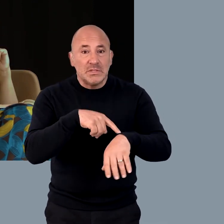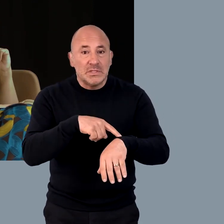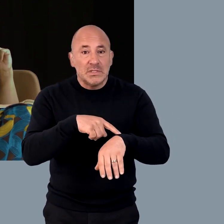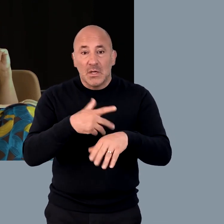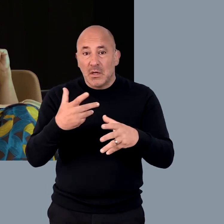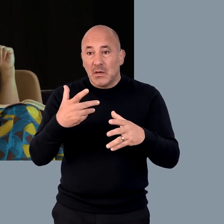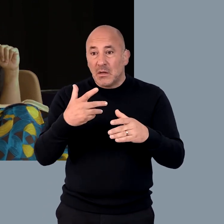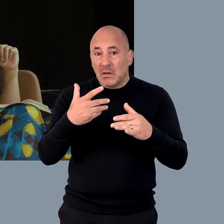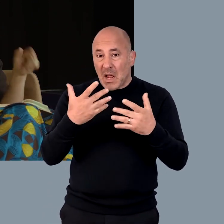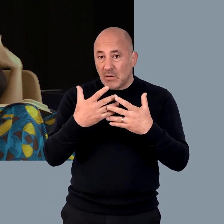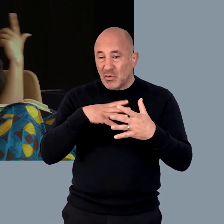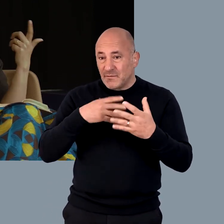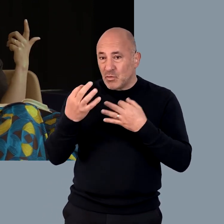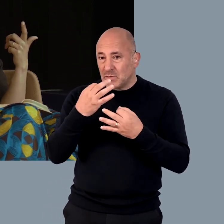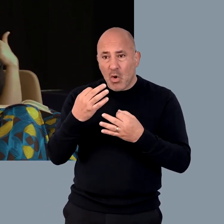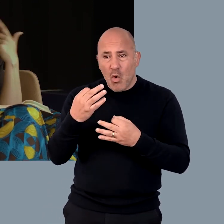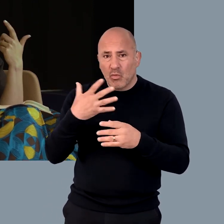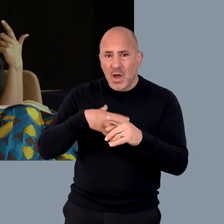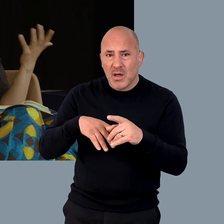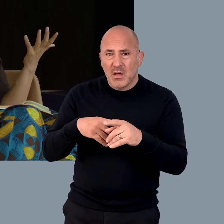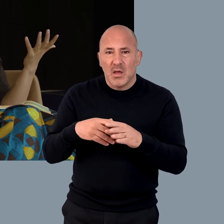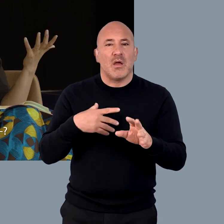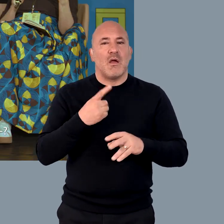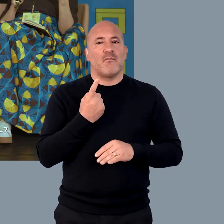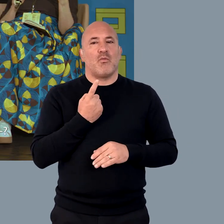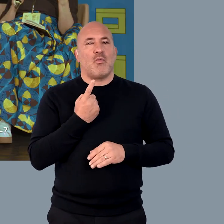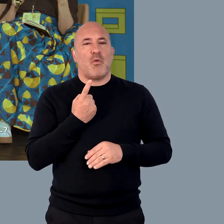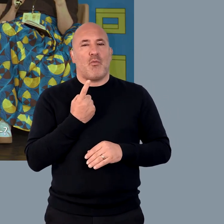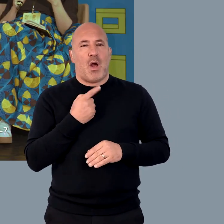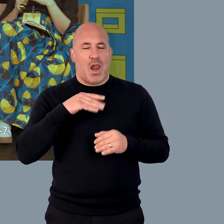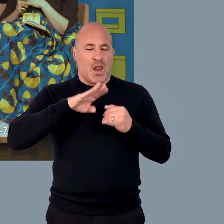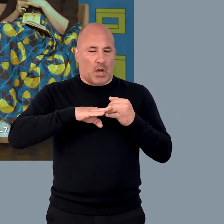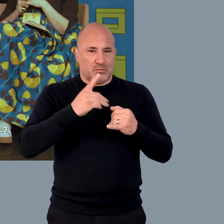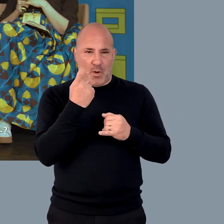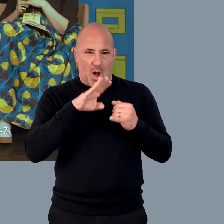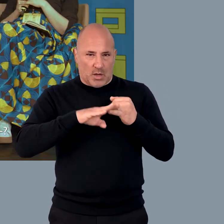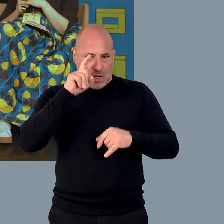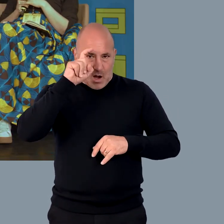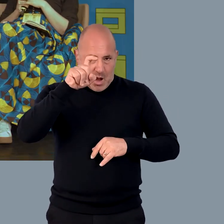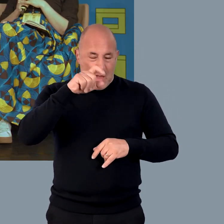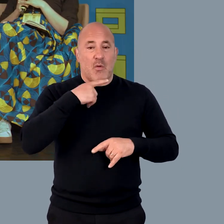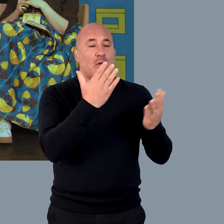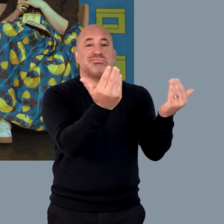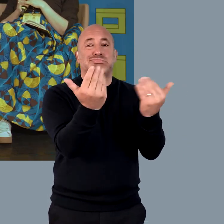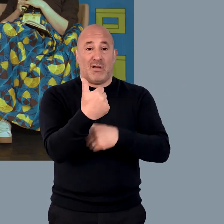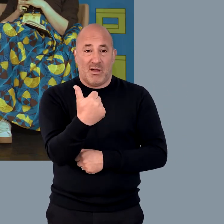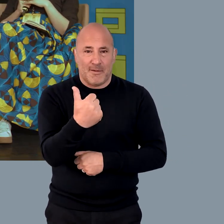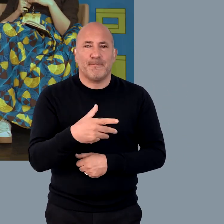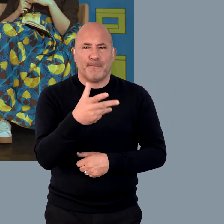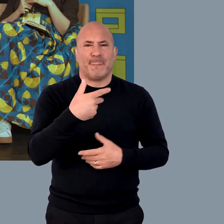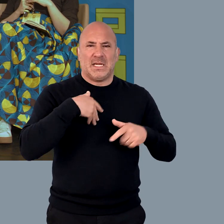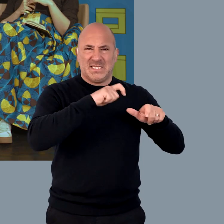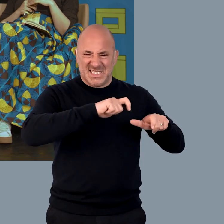I'll be in time for questions. So I don't know if that brings us on to space for questions, unless you wanted to. I have one very very last thought, and